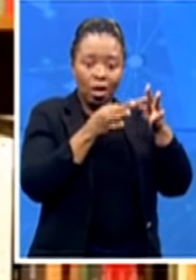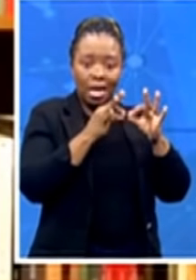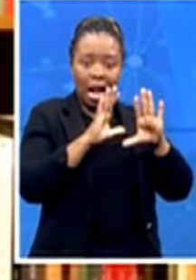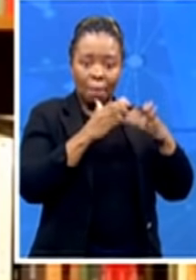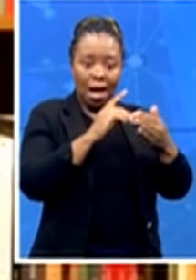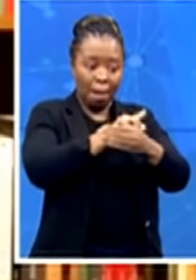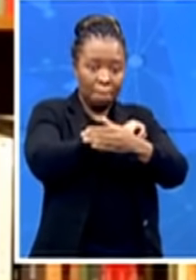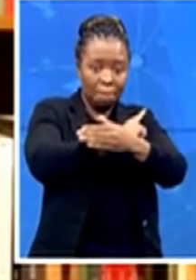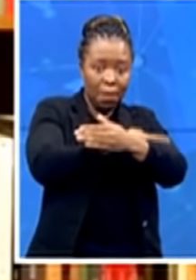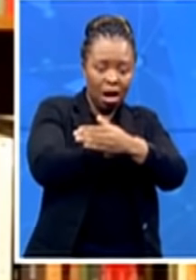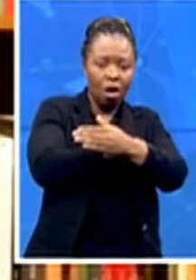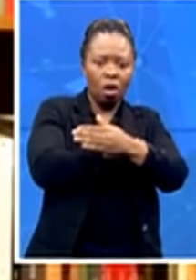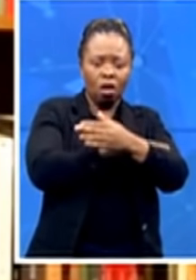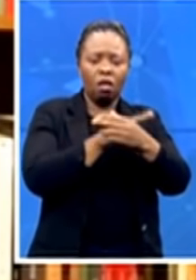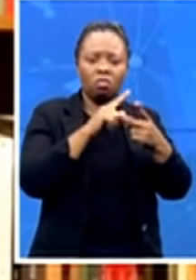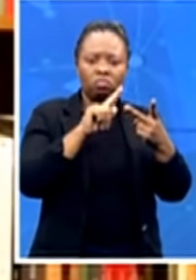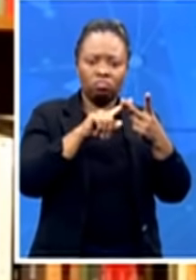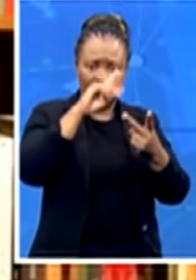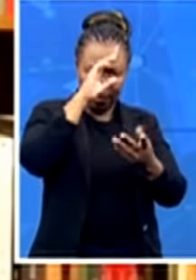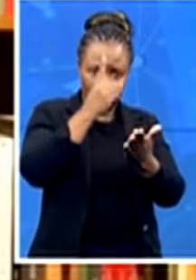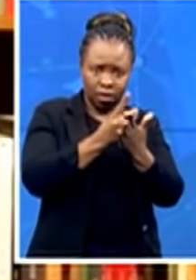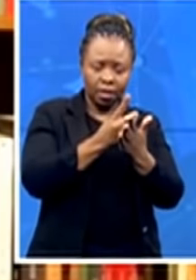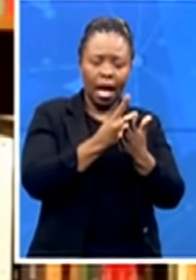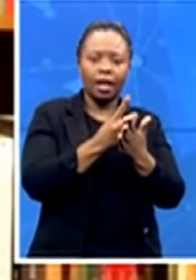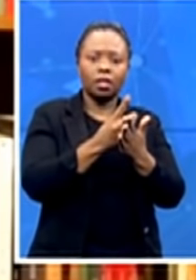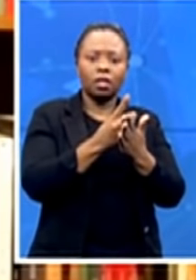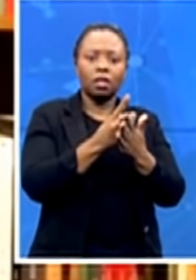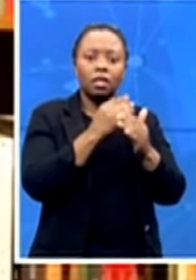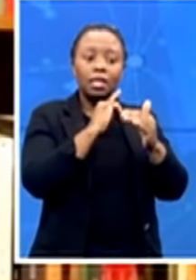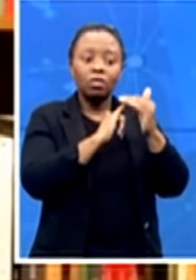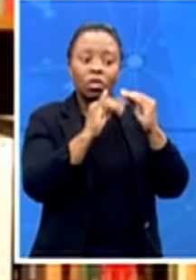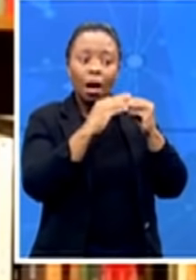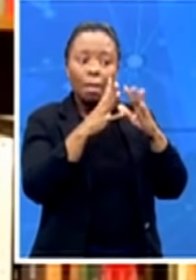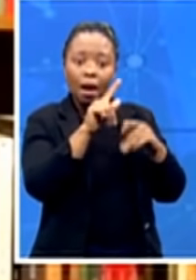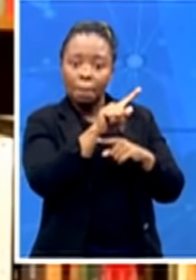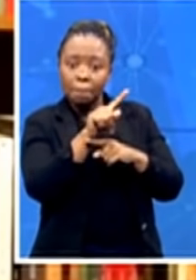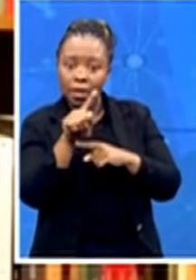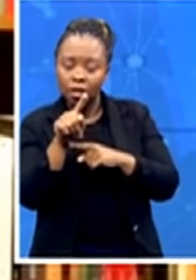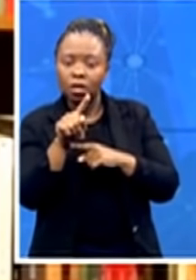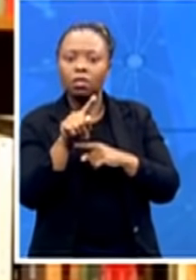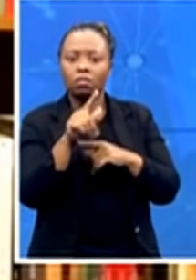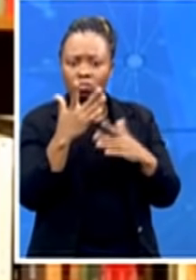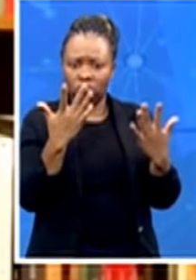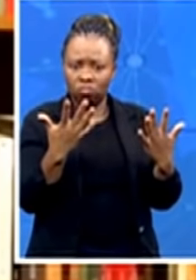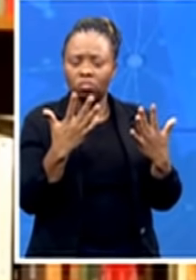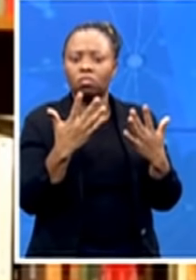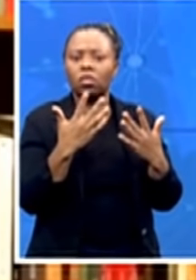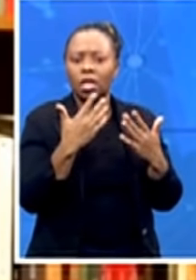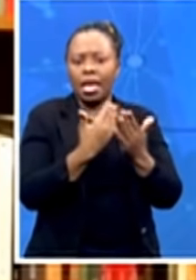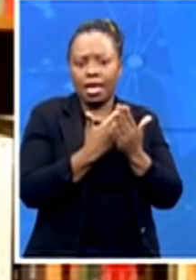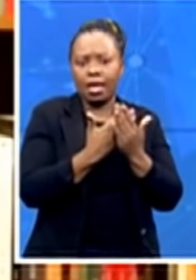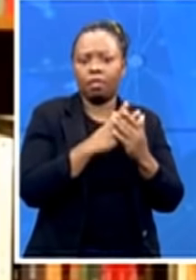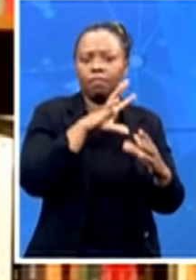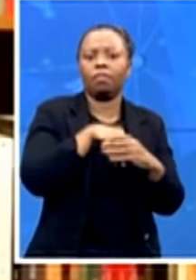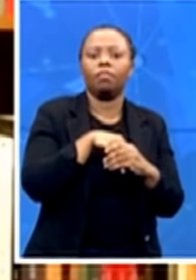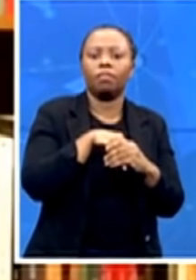individual members, or the individual acts of individual members or desires that such members may have, will mean that more and more people will be able to